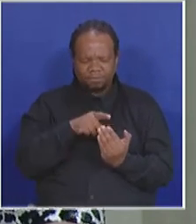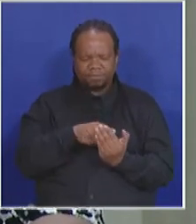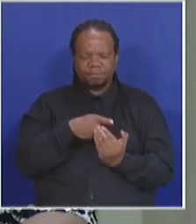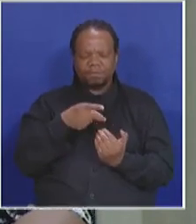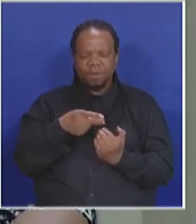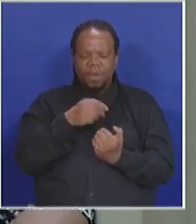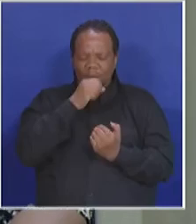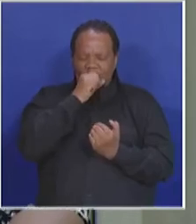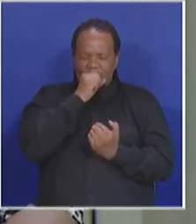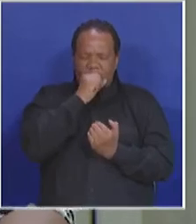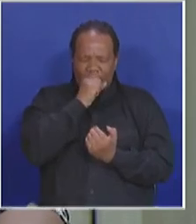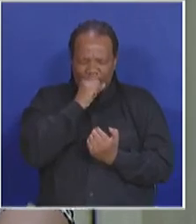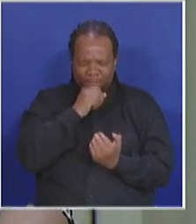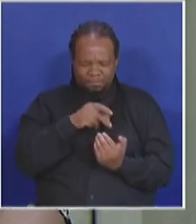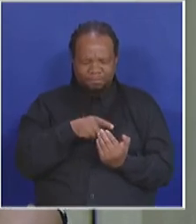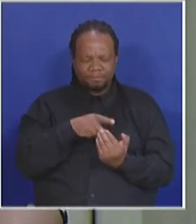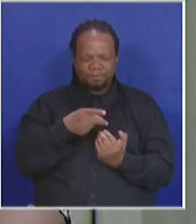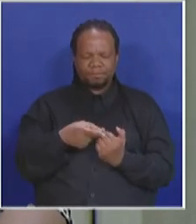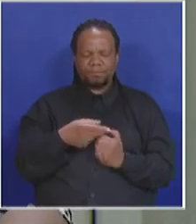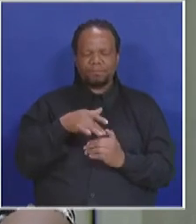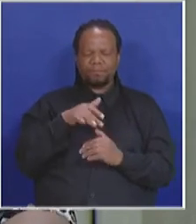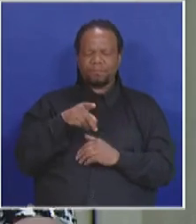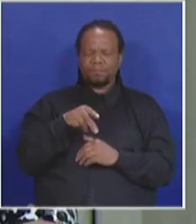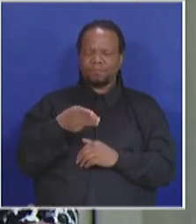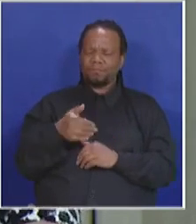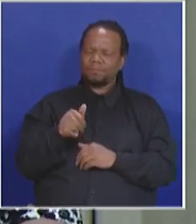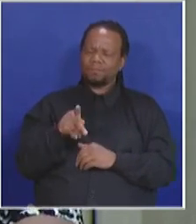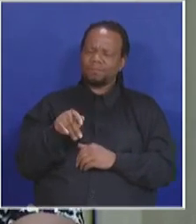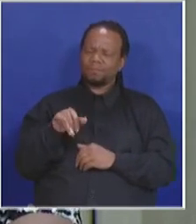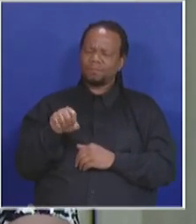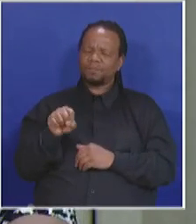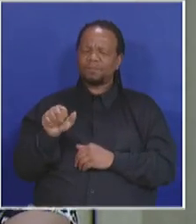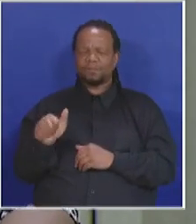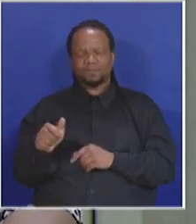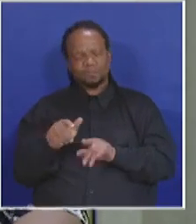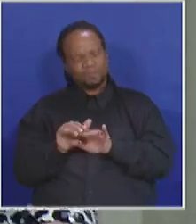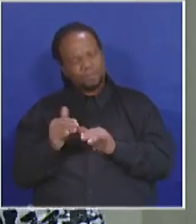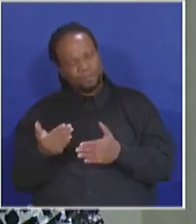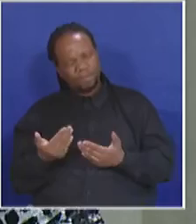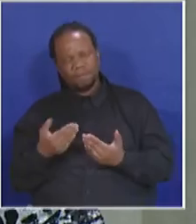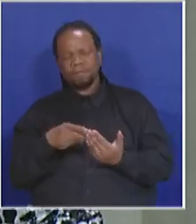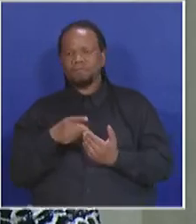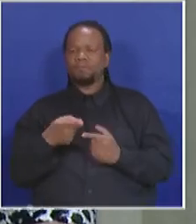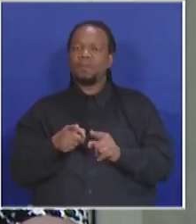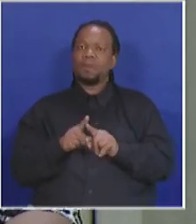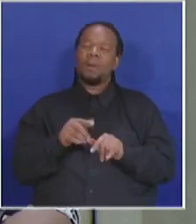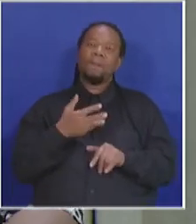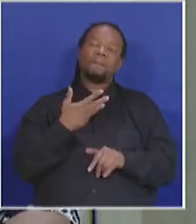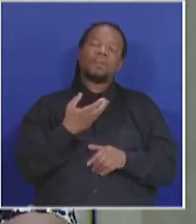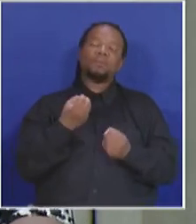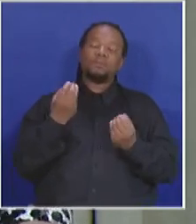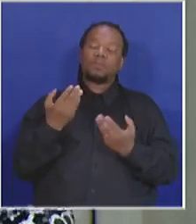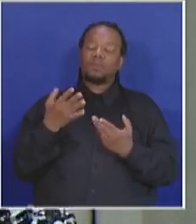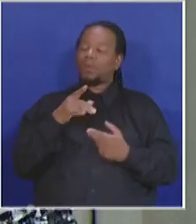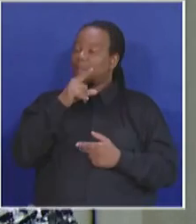our democracy, some people here in South Africa that are never mentioned by names sold all our ships that we had